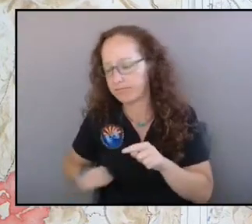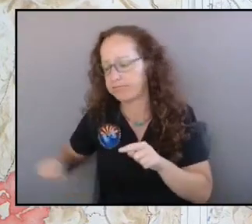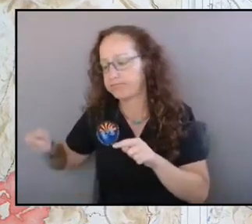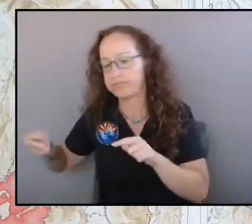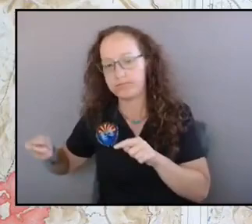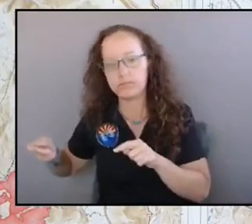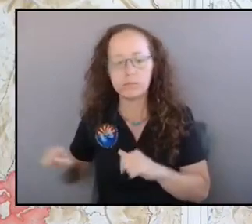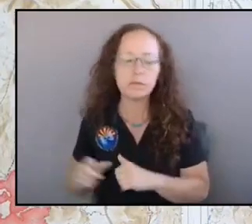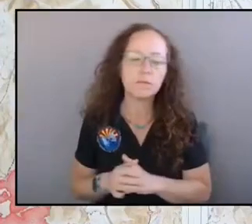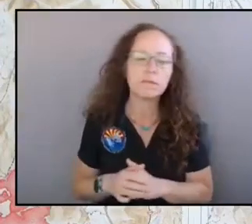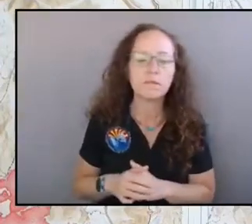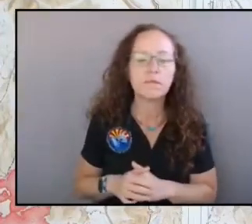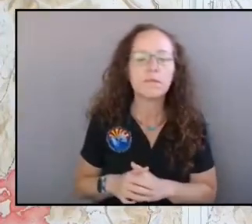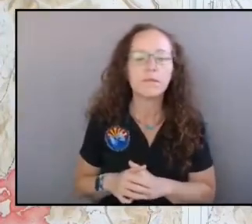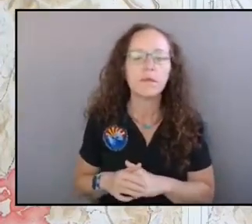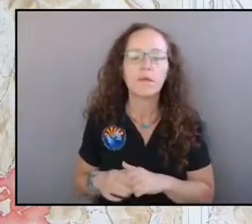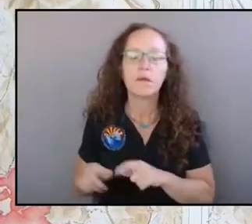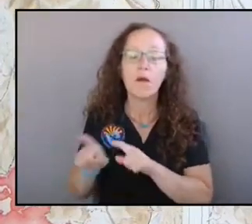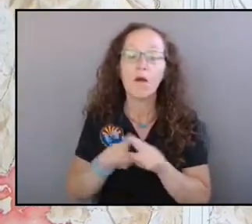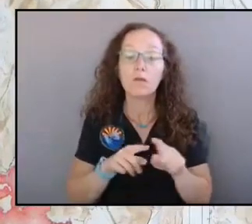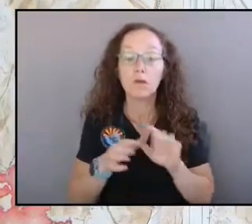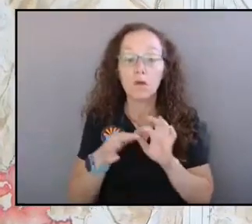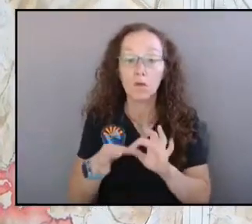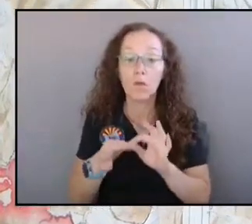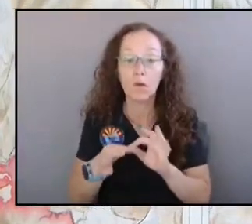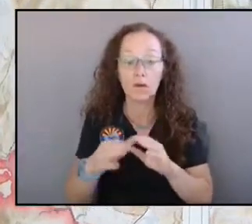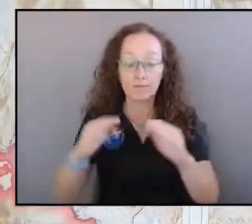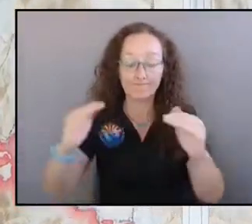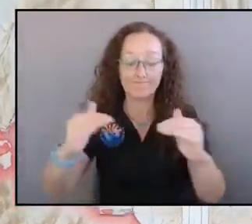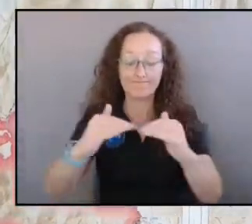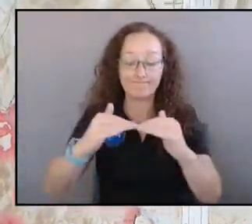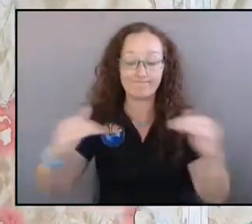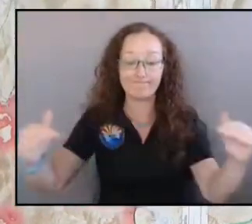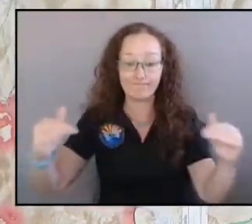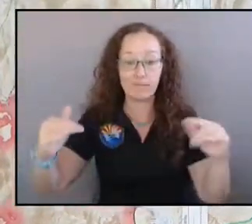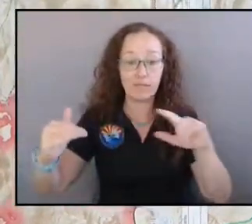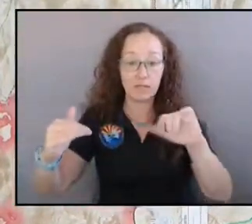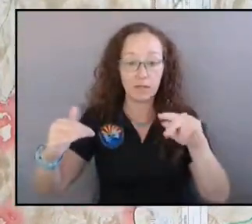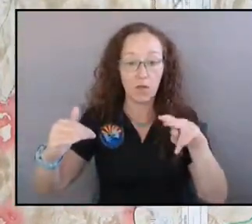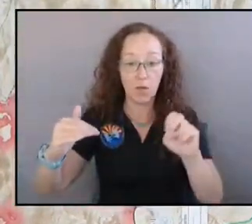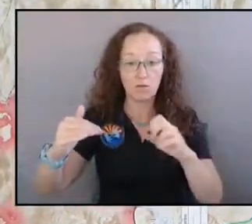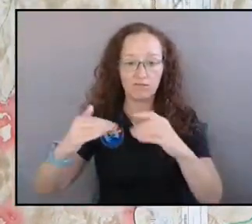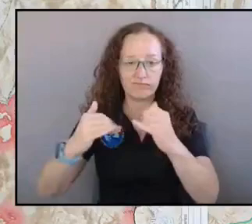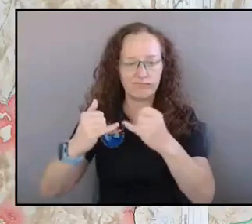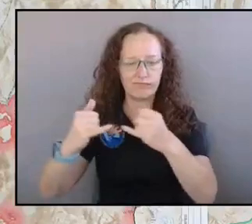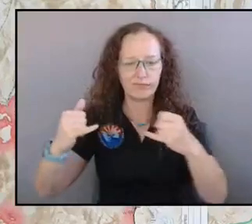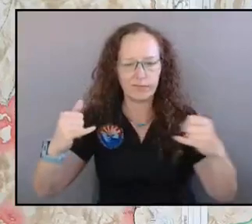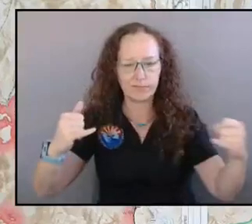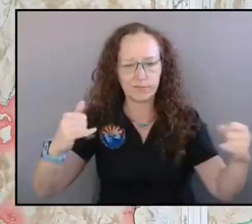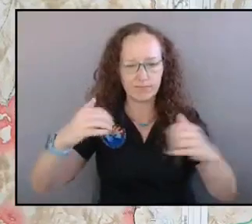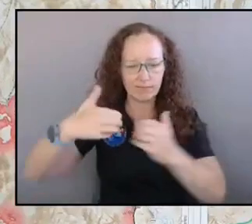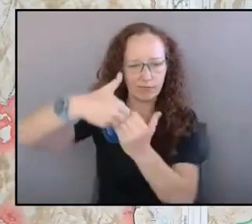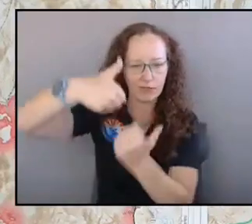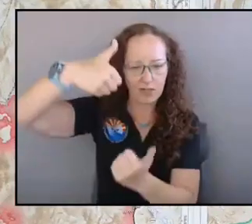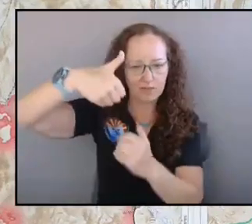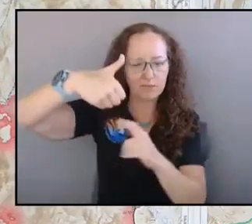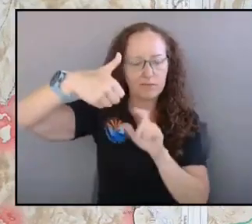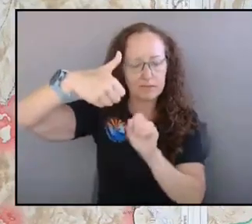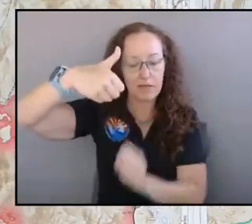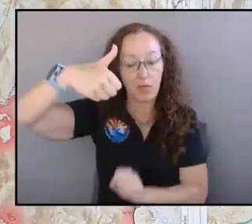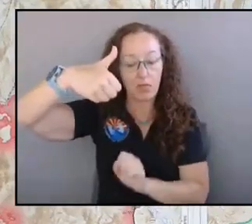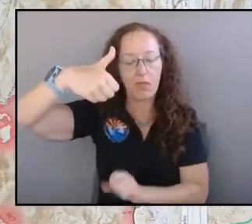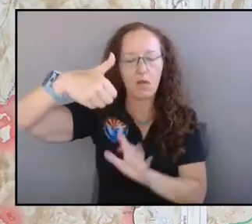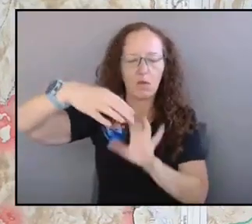with the southern zone, because right here is our zone break. You know, we want to make sure that while these burned areas